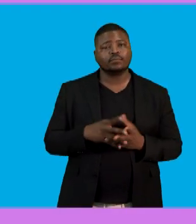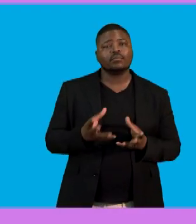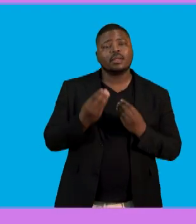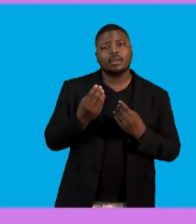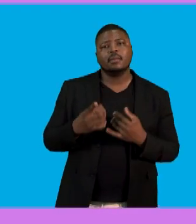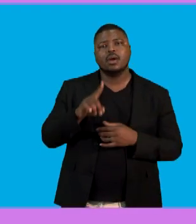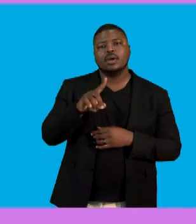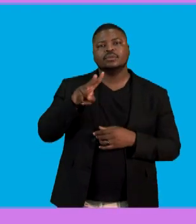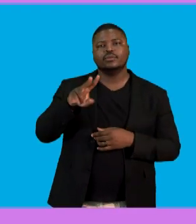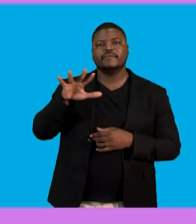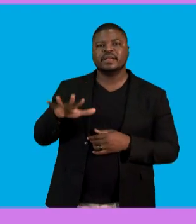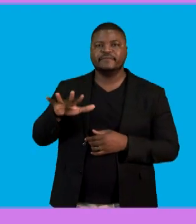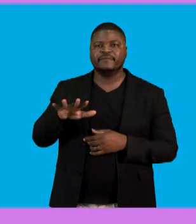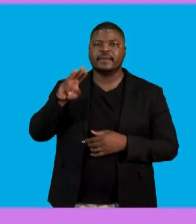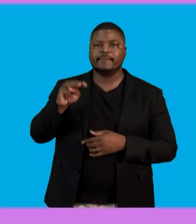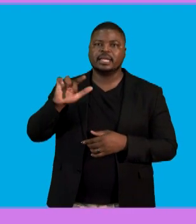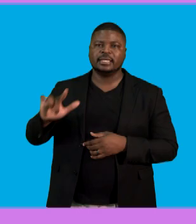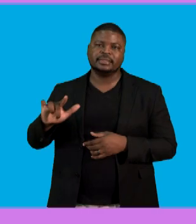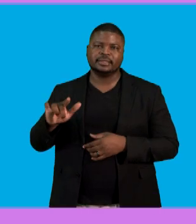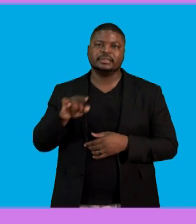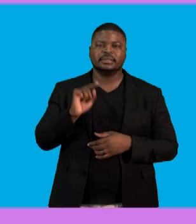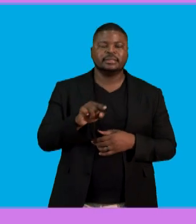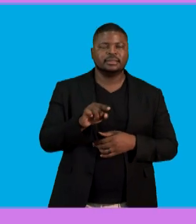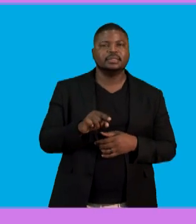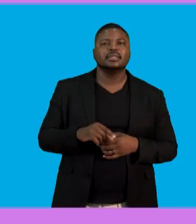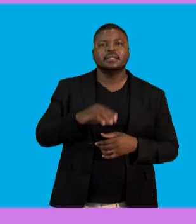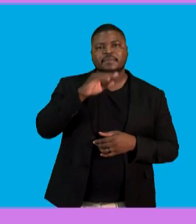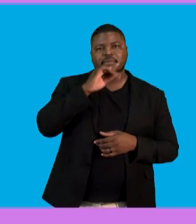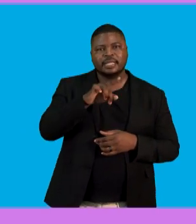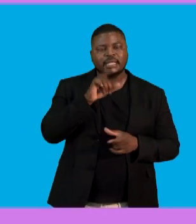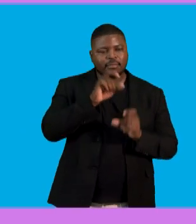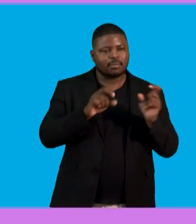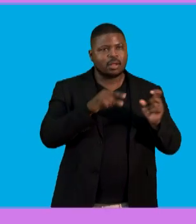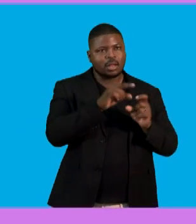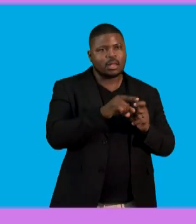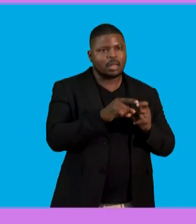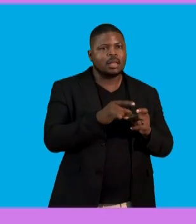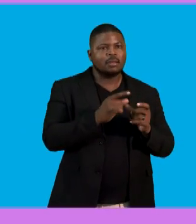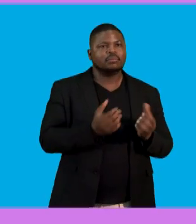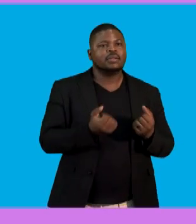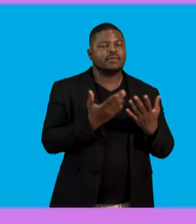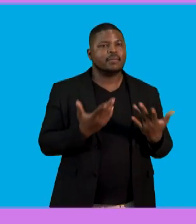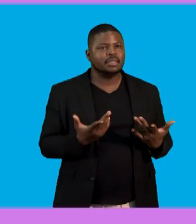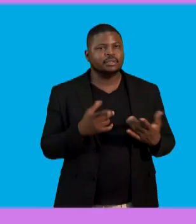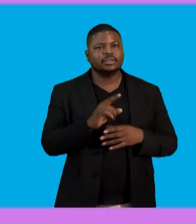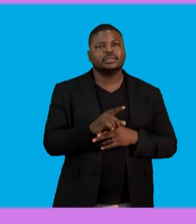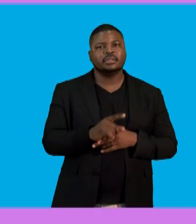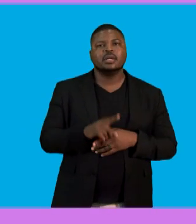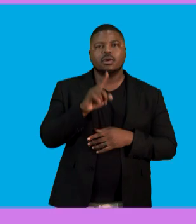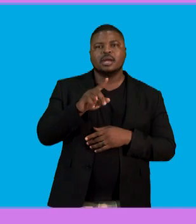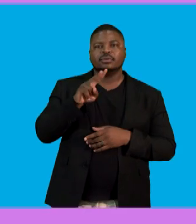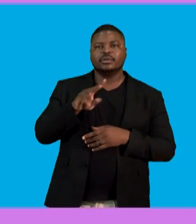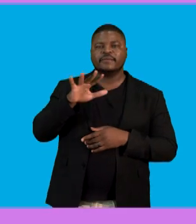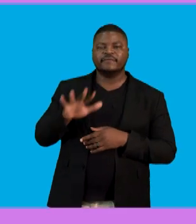us 125 milliliters. So it means these 2 people are served by 125